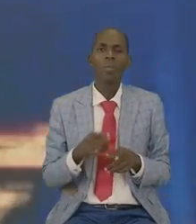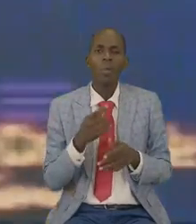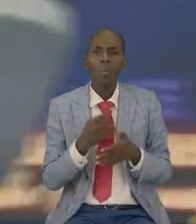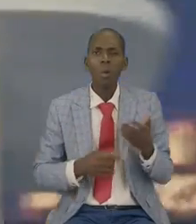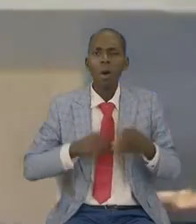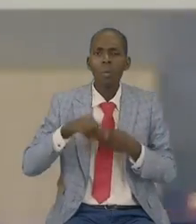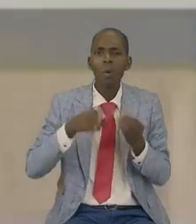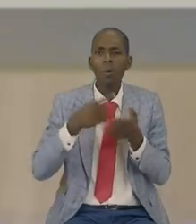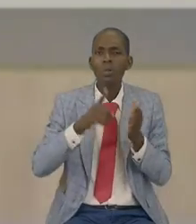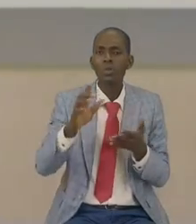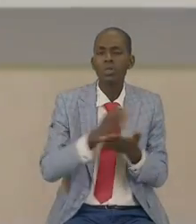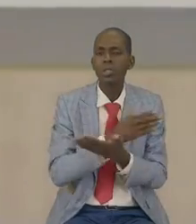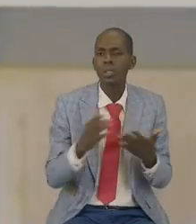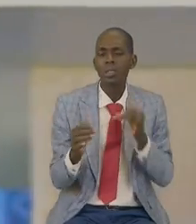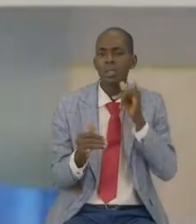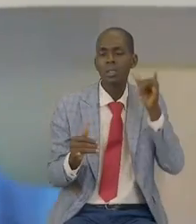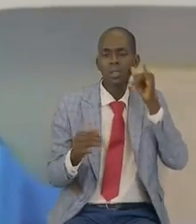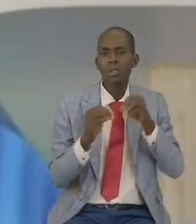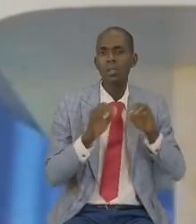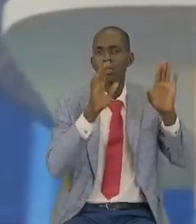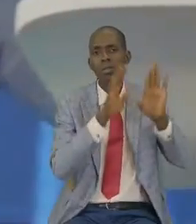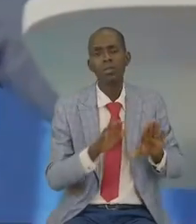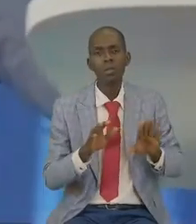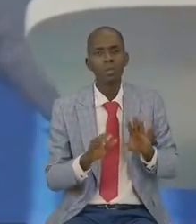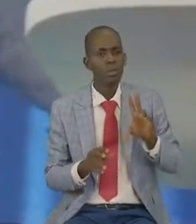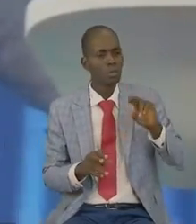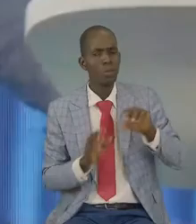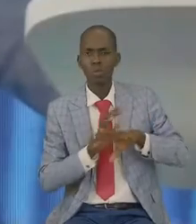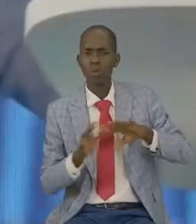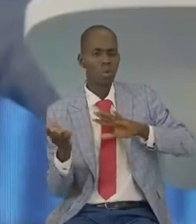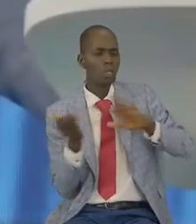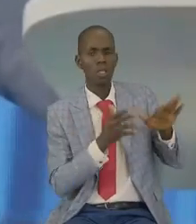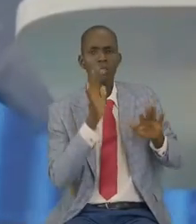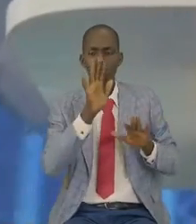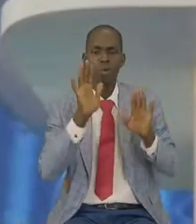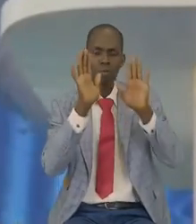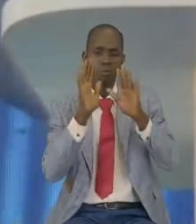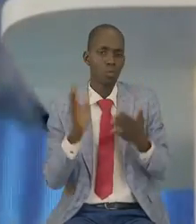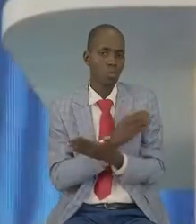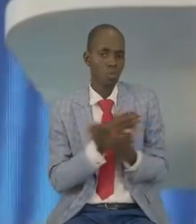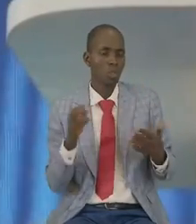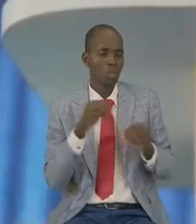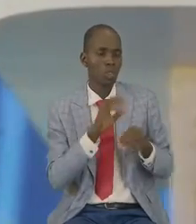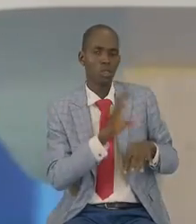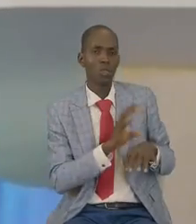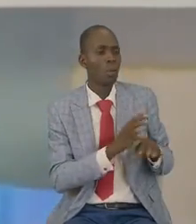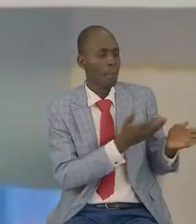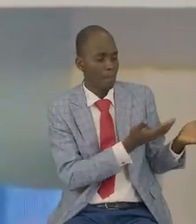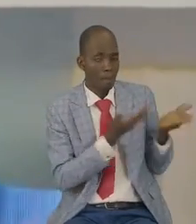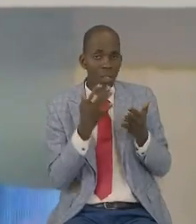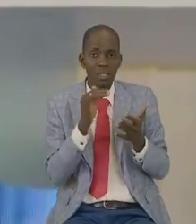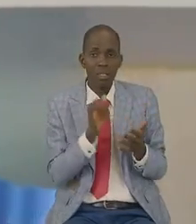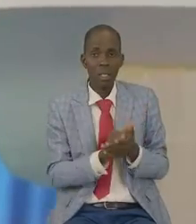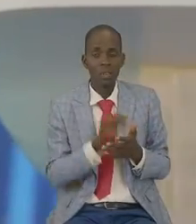sung yesterday. Take your music from the church to the working place. Take your music, what